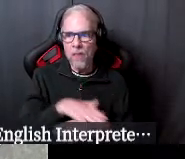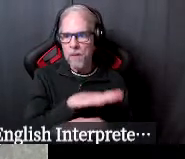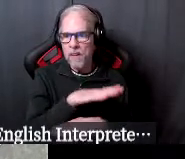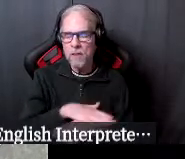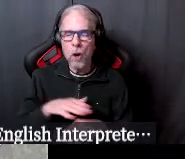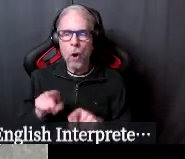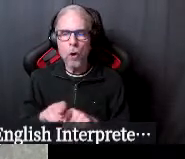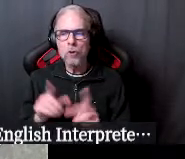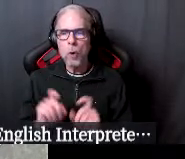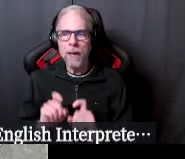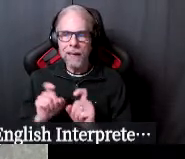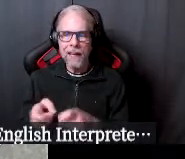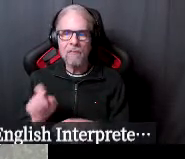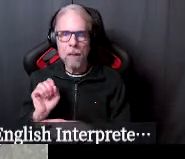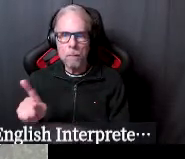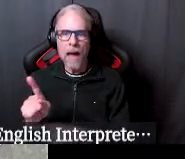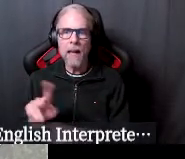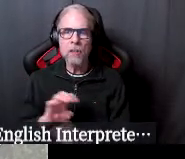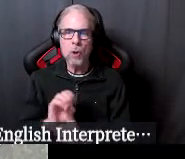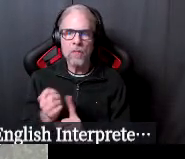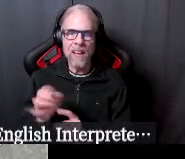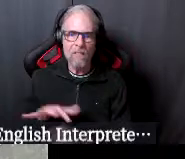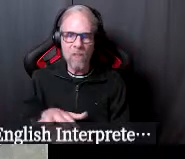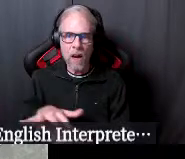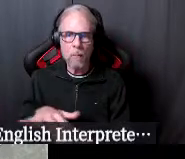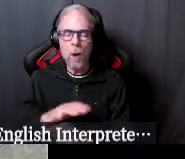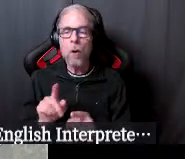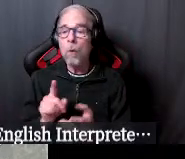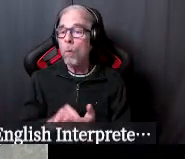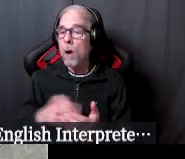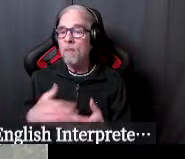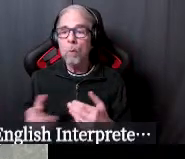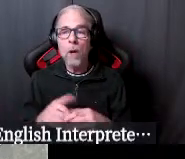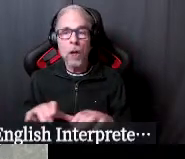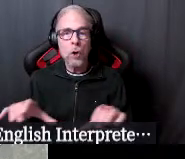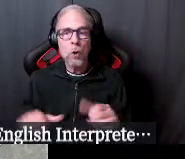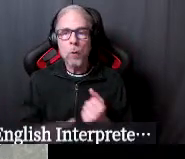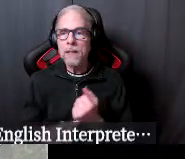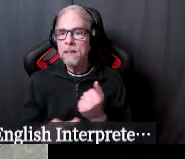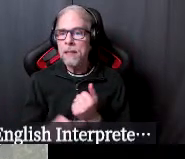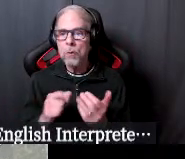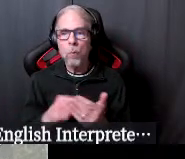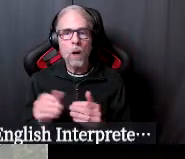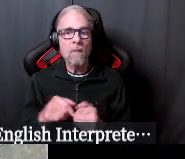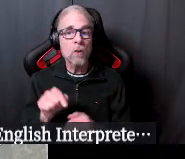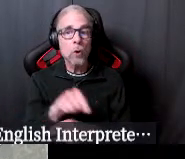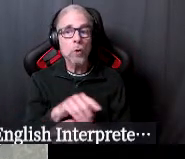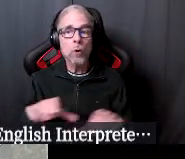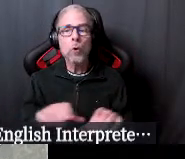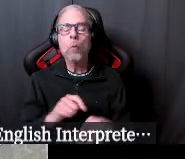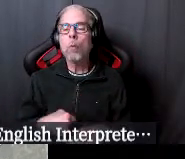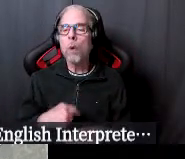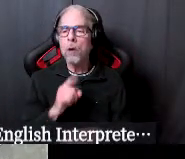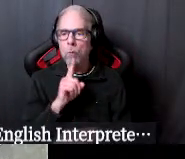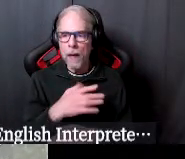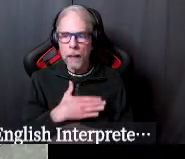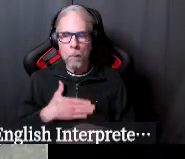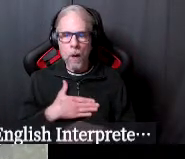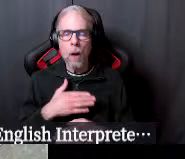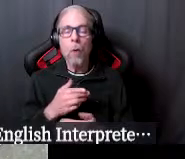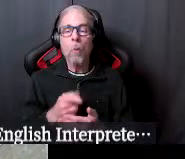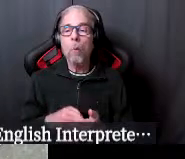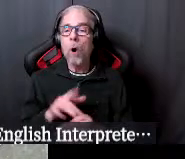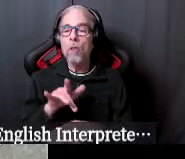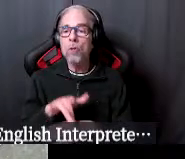the environment and doing what we can to assist what you do, because we appreciate so much what the resource